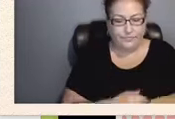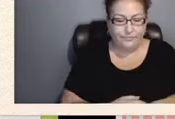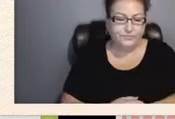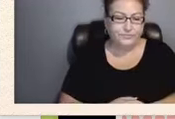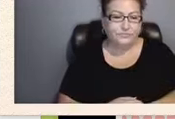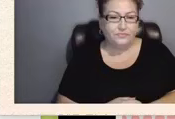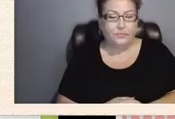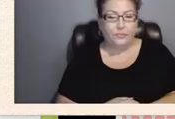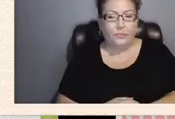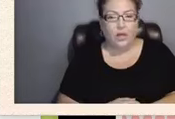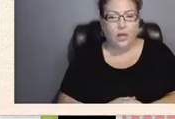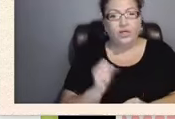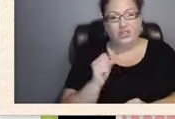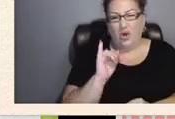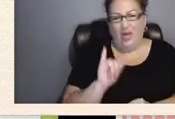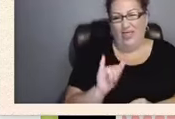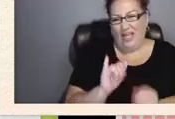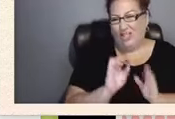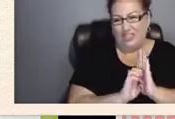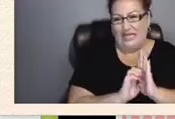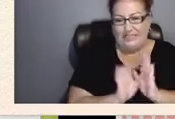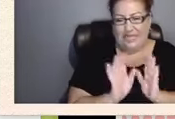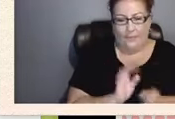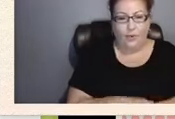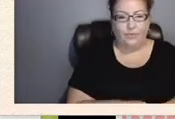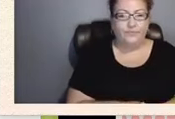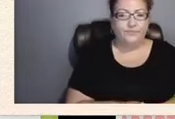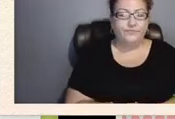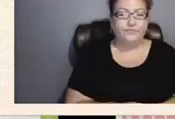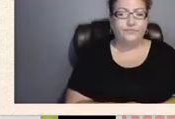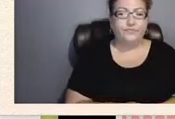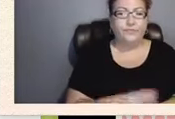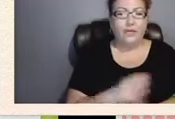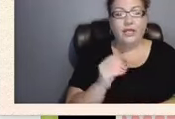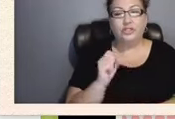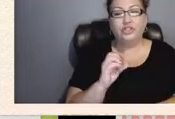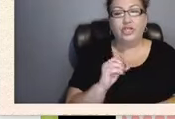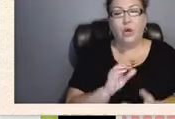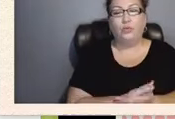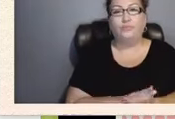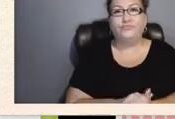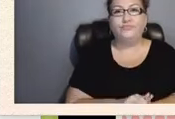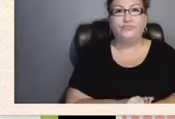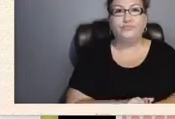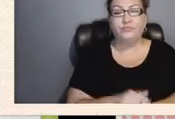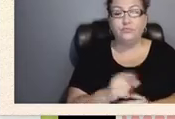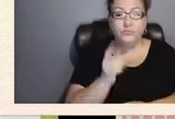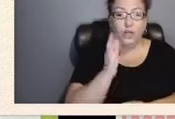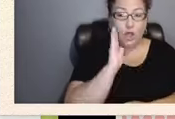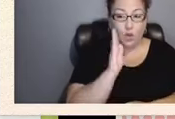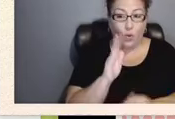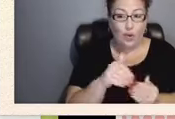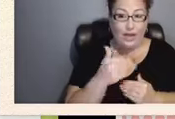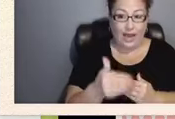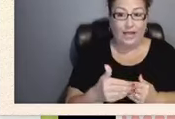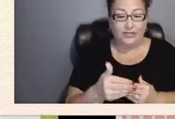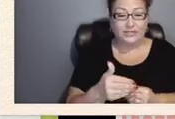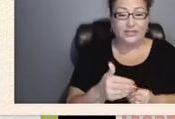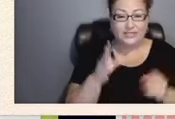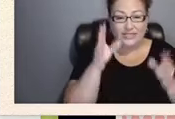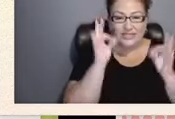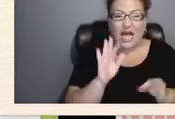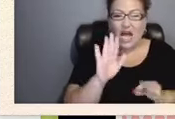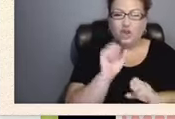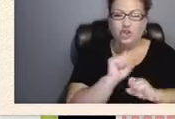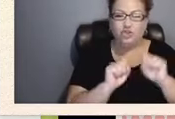So that's just an example. And so you're going to next decide your